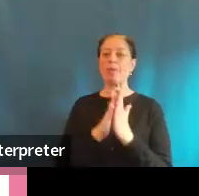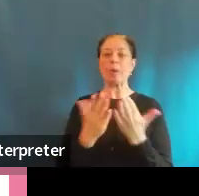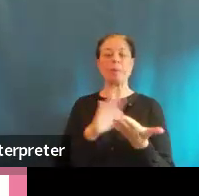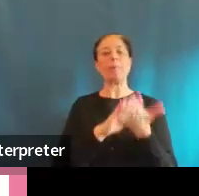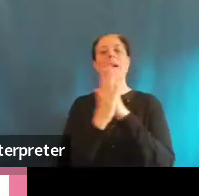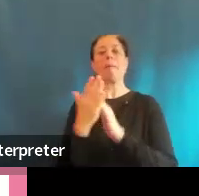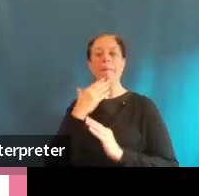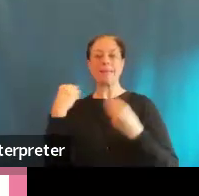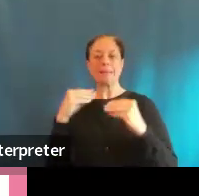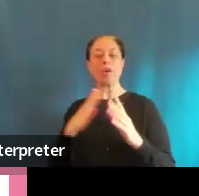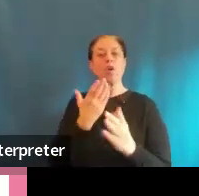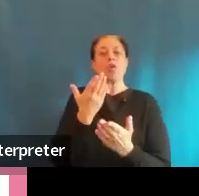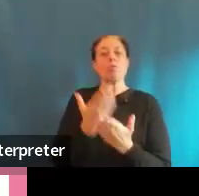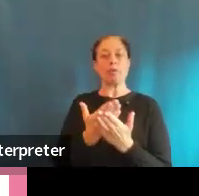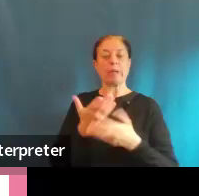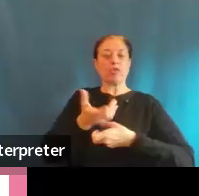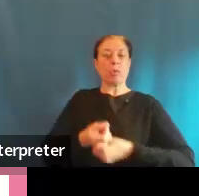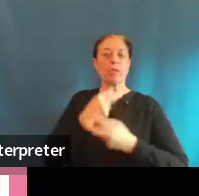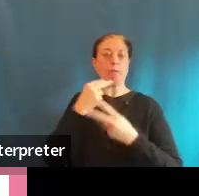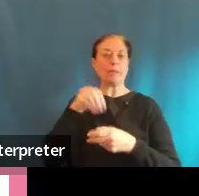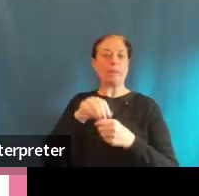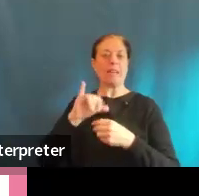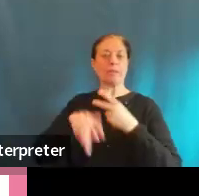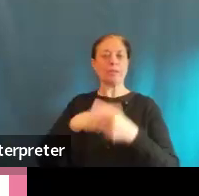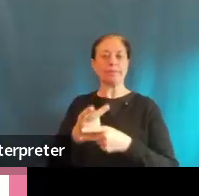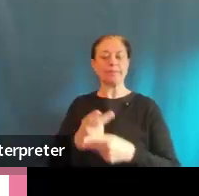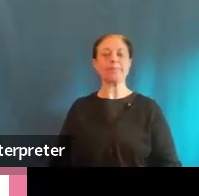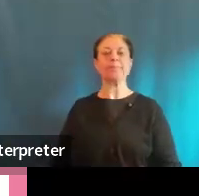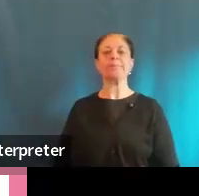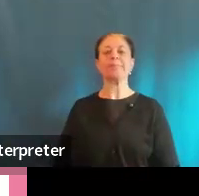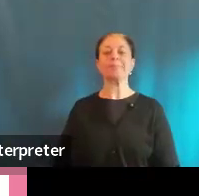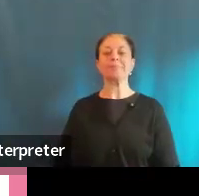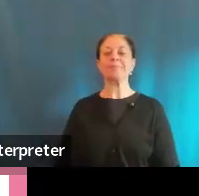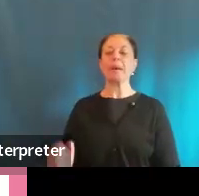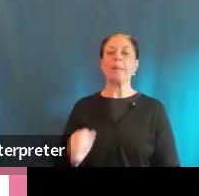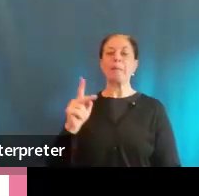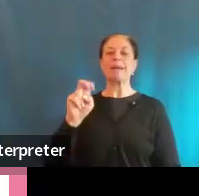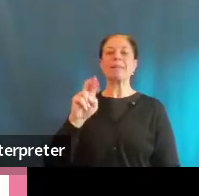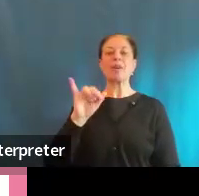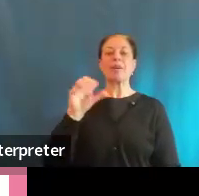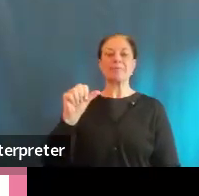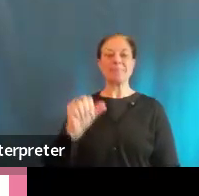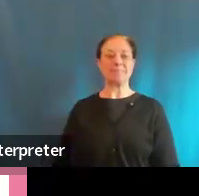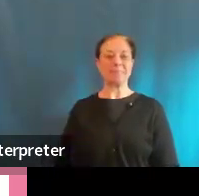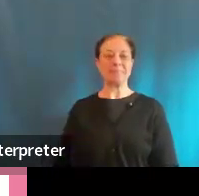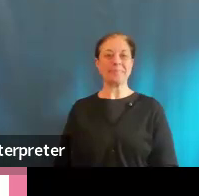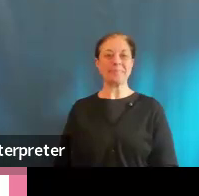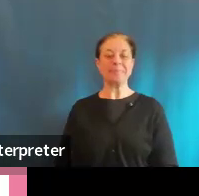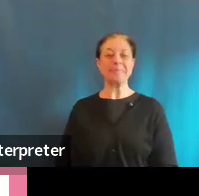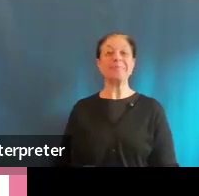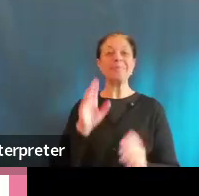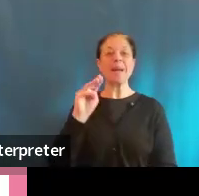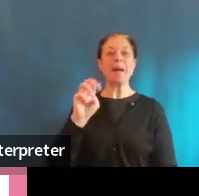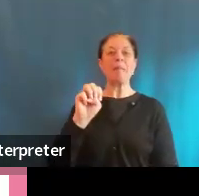a bestseller, proving that she's a trusted voice in this genre. And I'll pass things back to Erica. Hey,